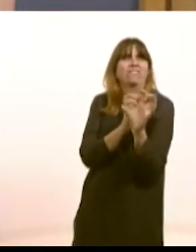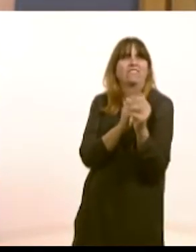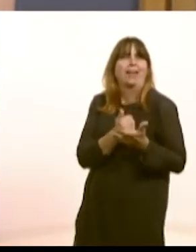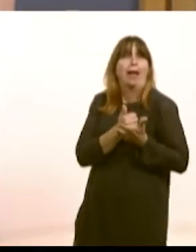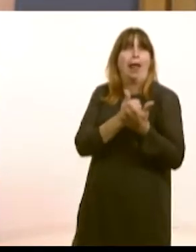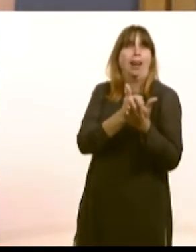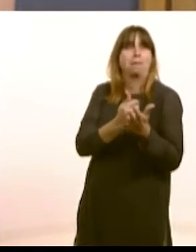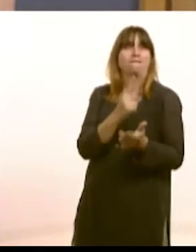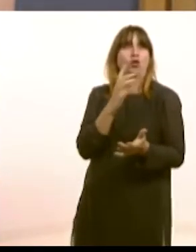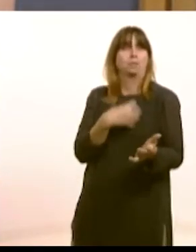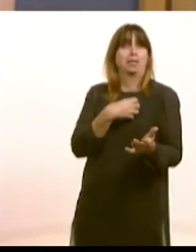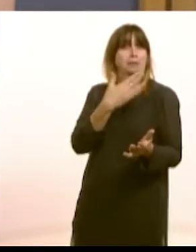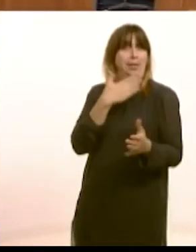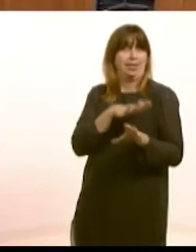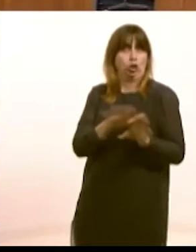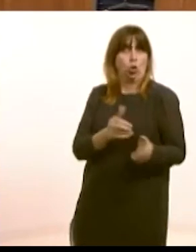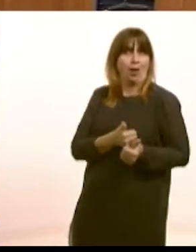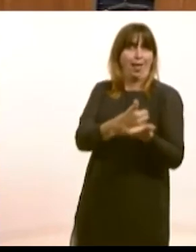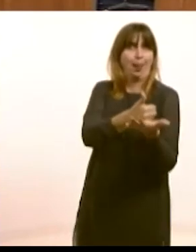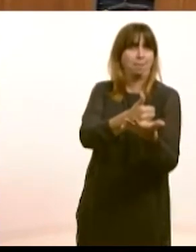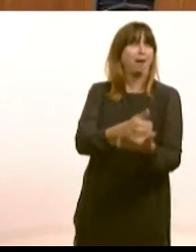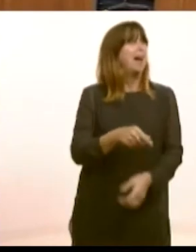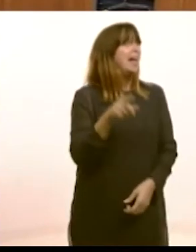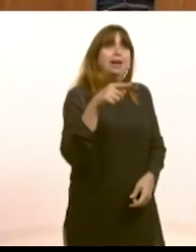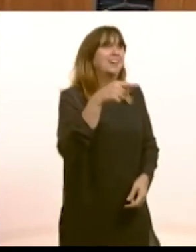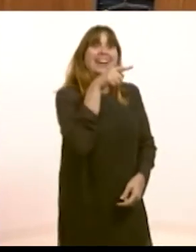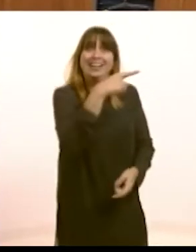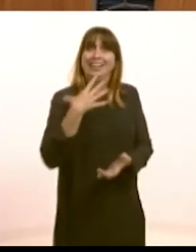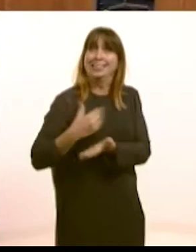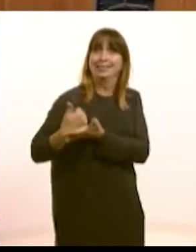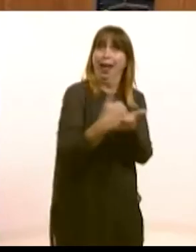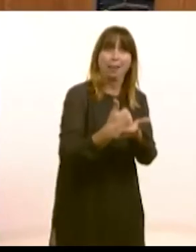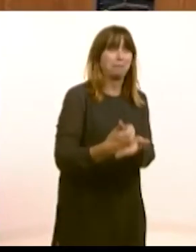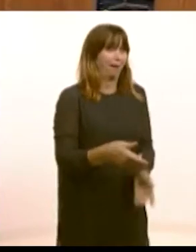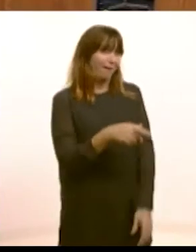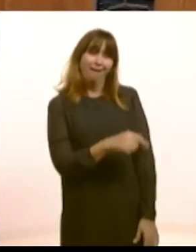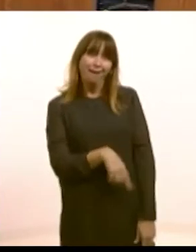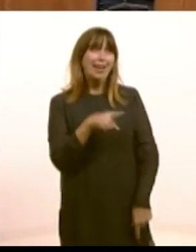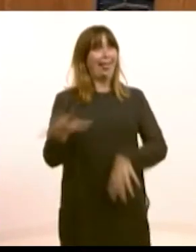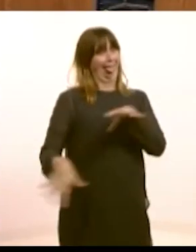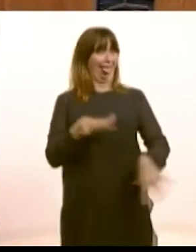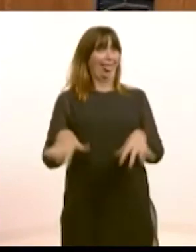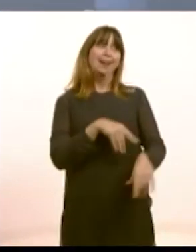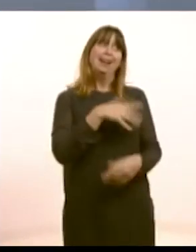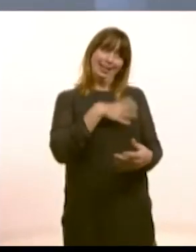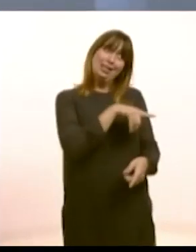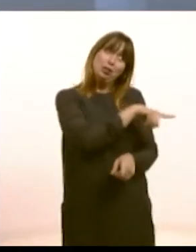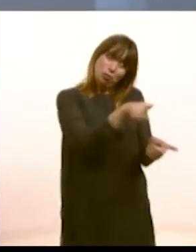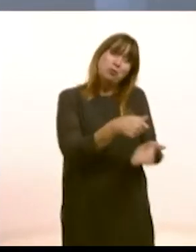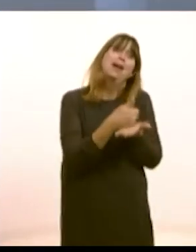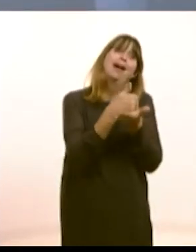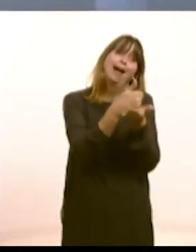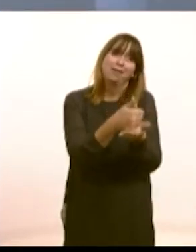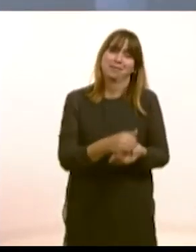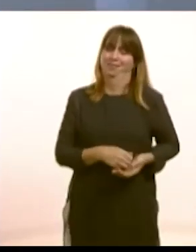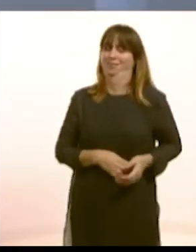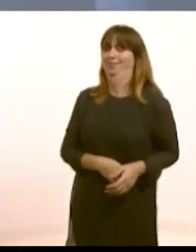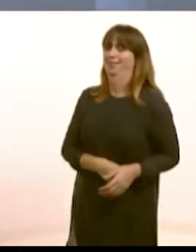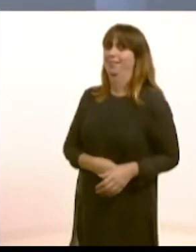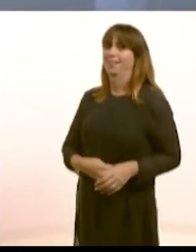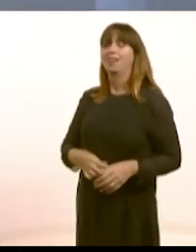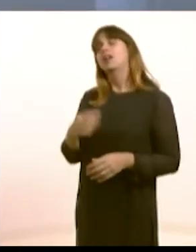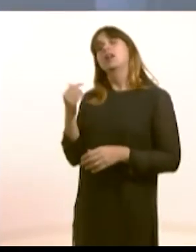the First Minister. He needs all the help he can get. First Minister, you also went to the Labour Party